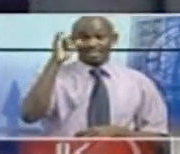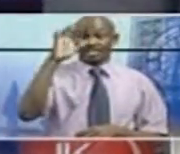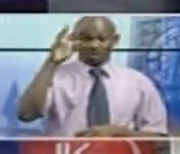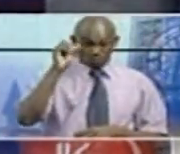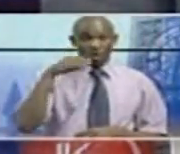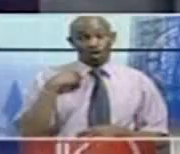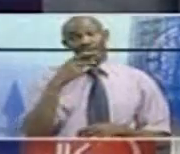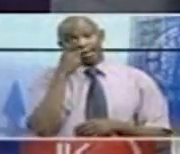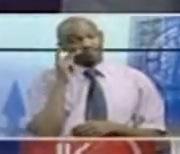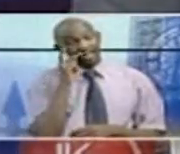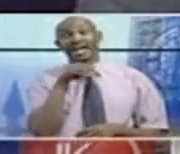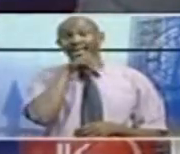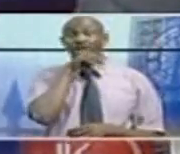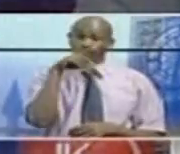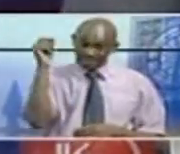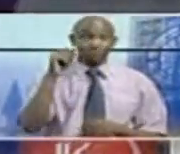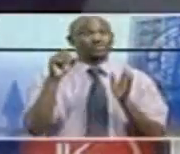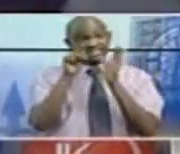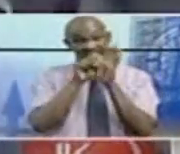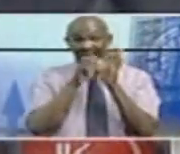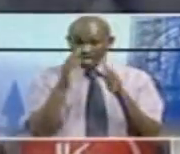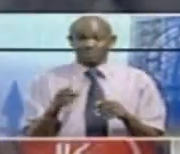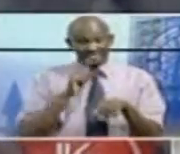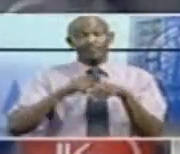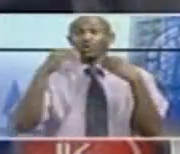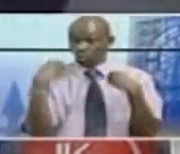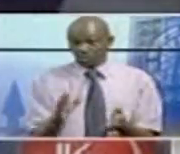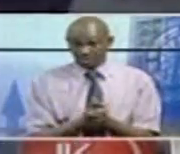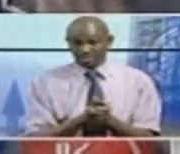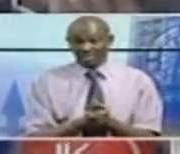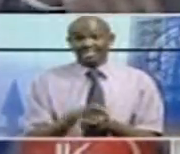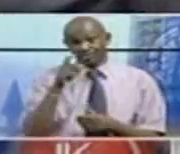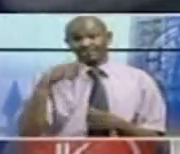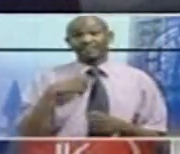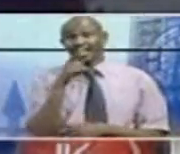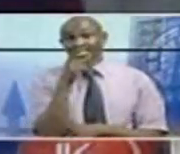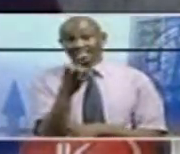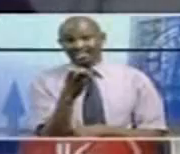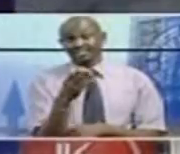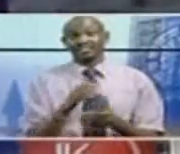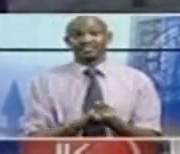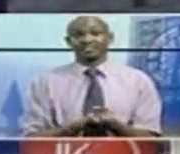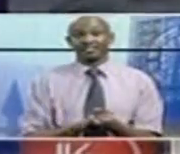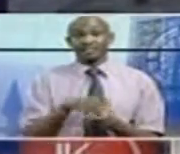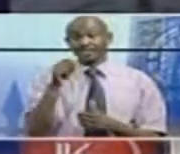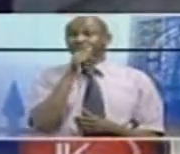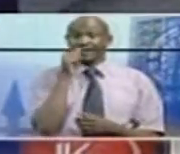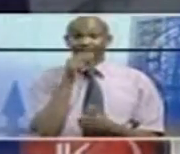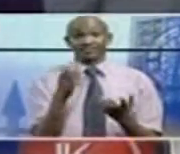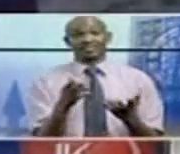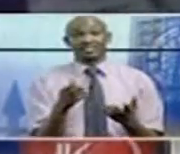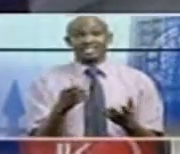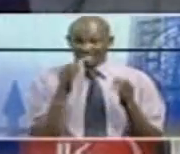Odinga, the Kalonzo Musyoka, went to State House after they were defeated and had lunch. They are private citizens. Yes.